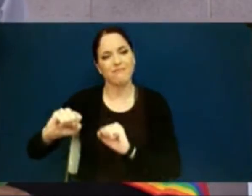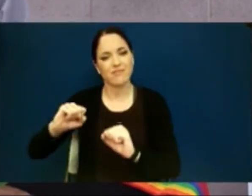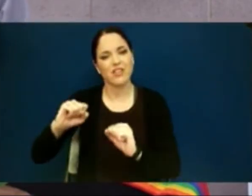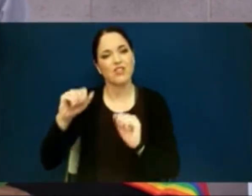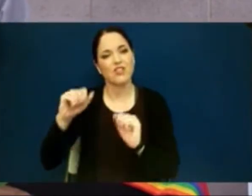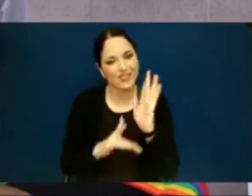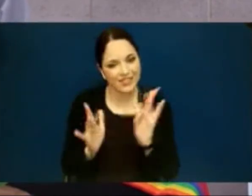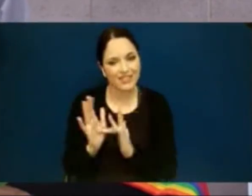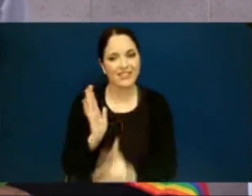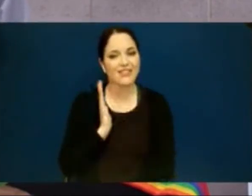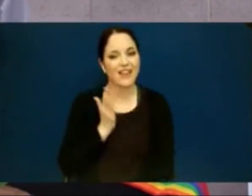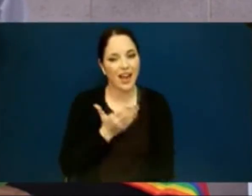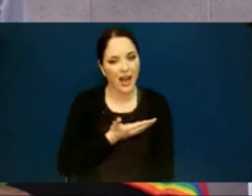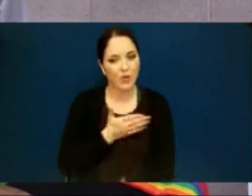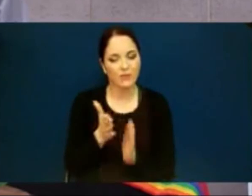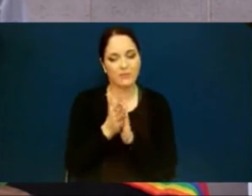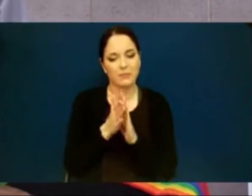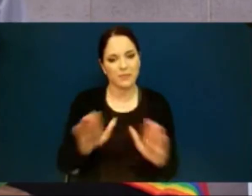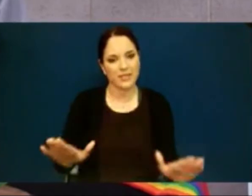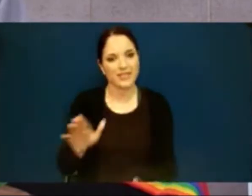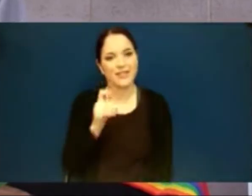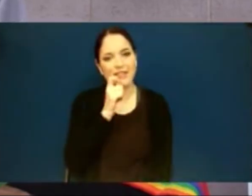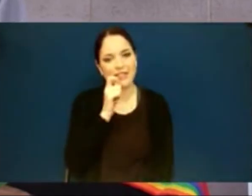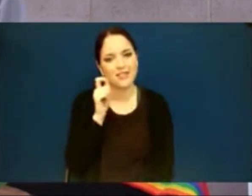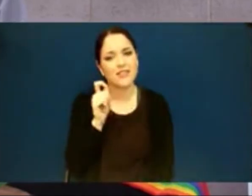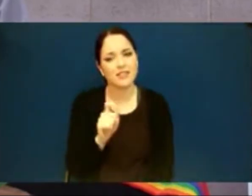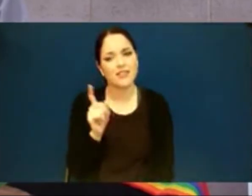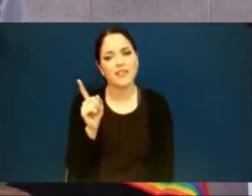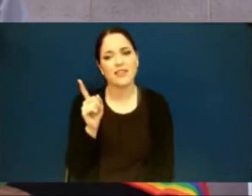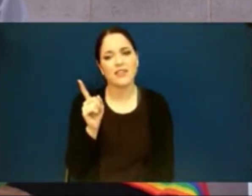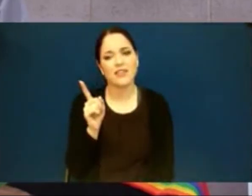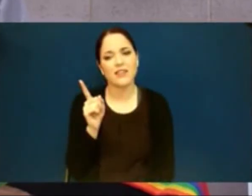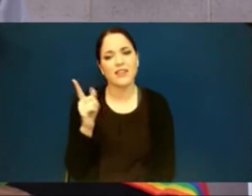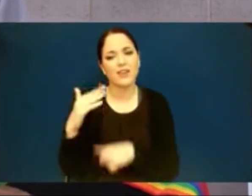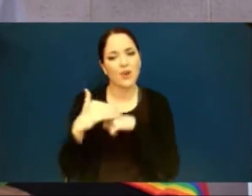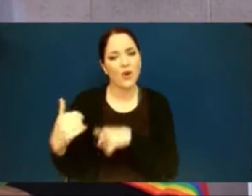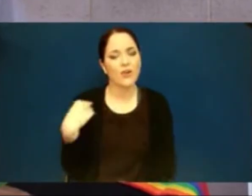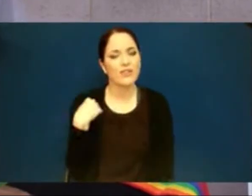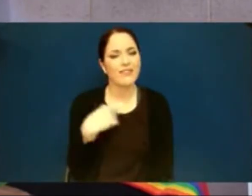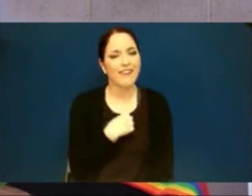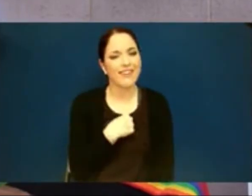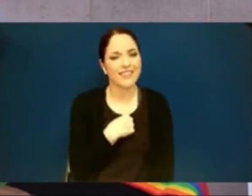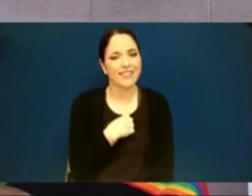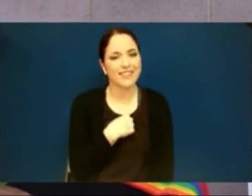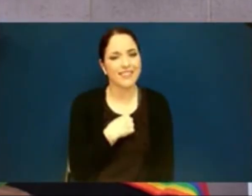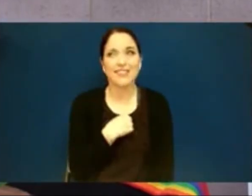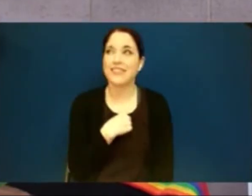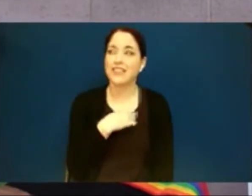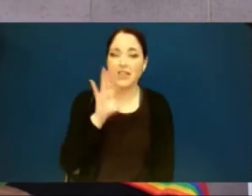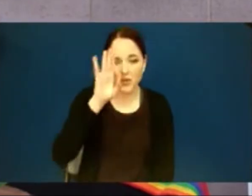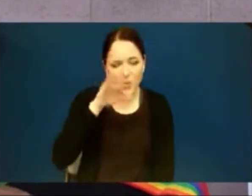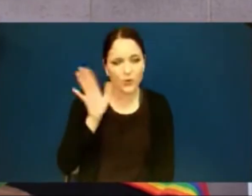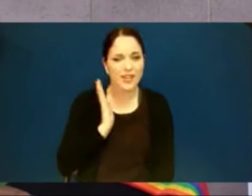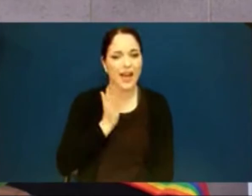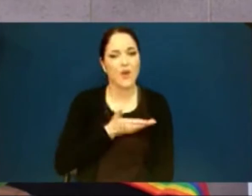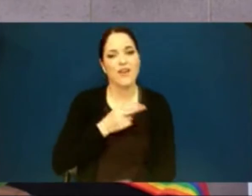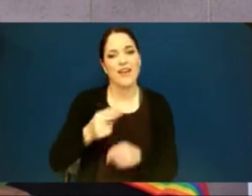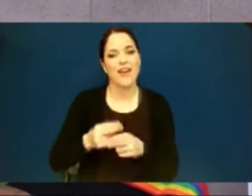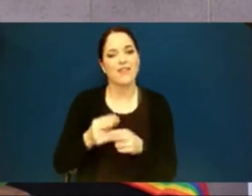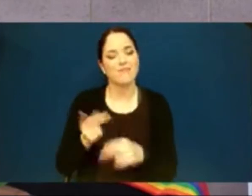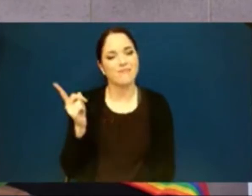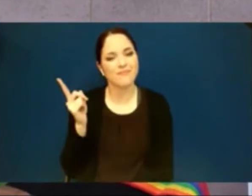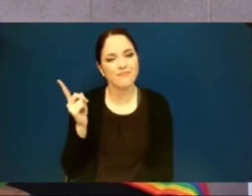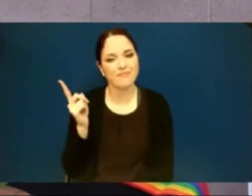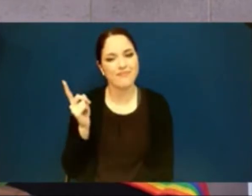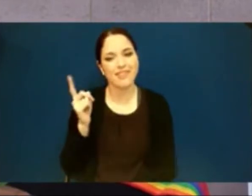peace. Jesus calls us by name. Jesus knows our name. Jesus cares.